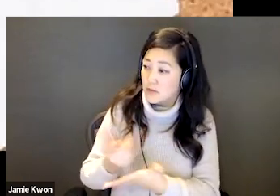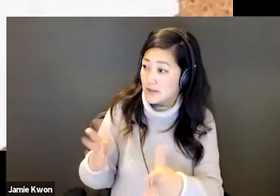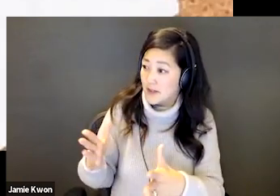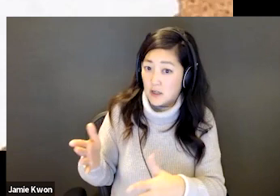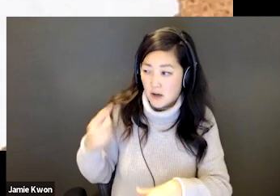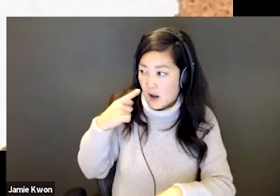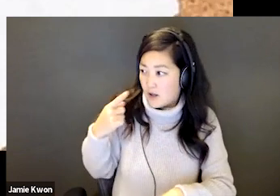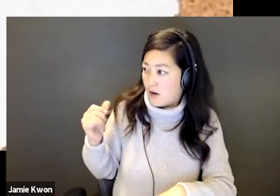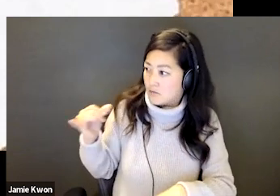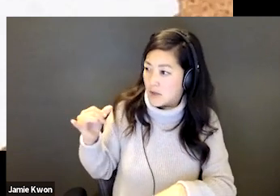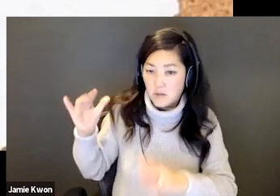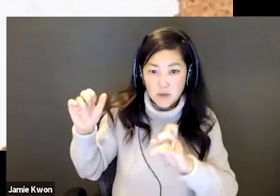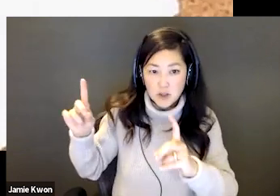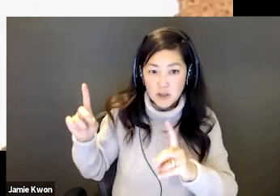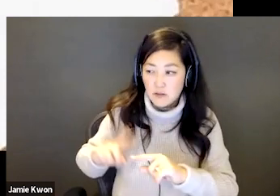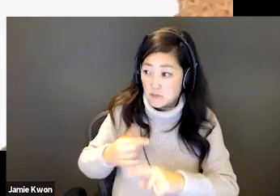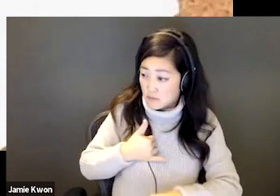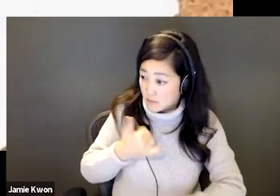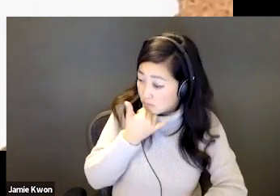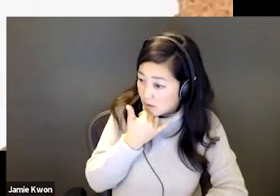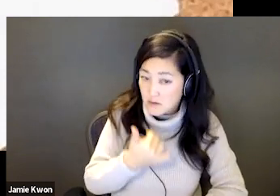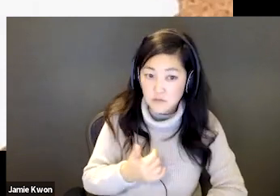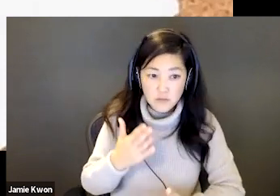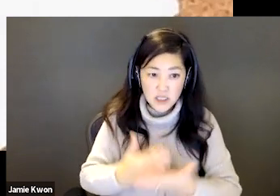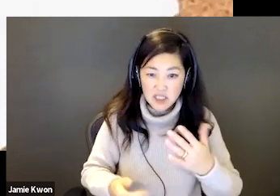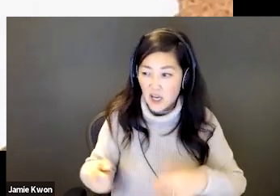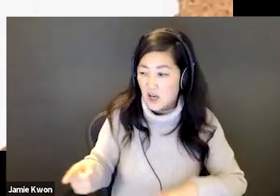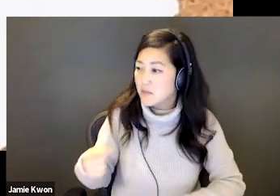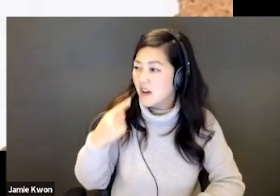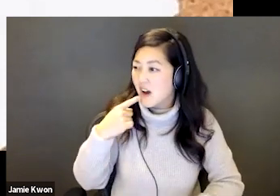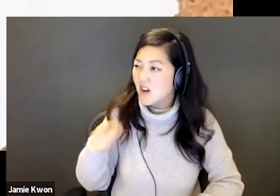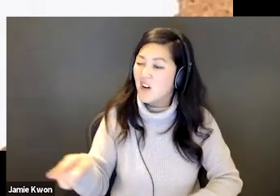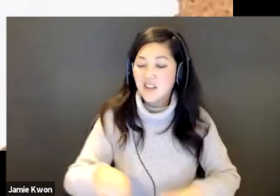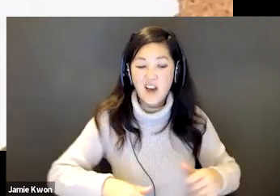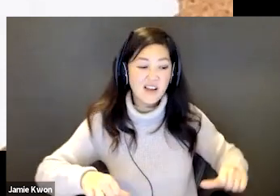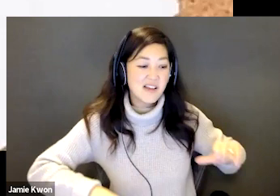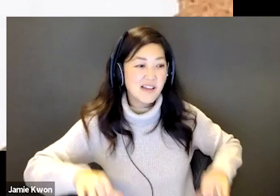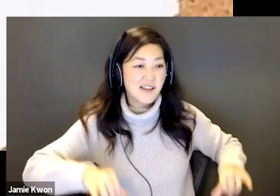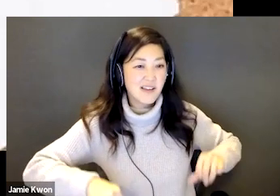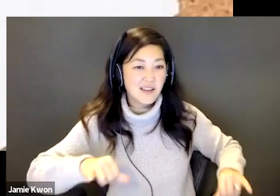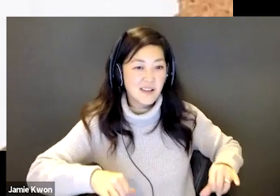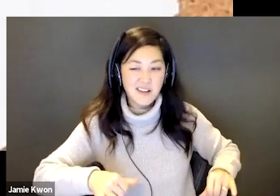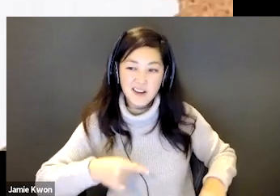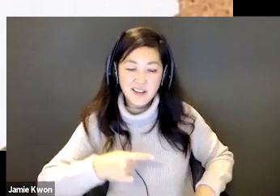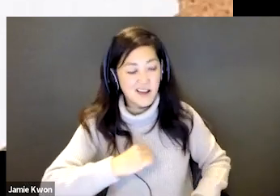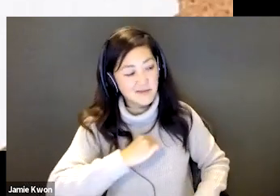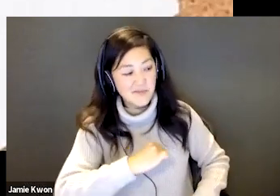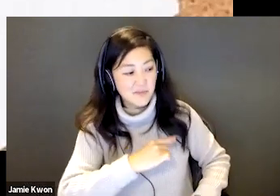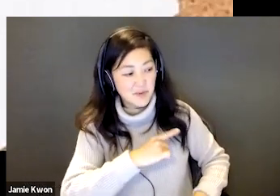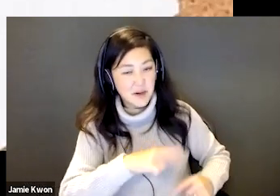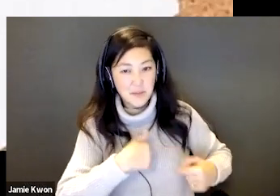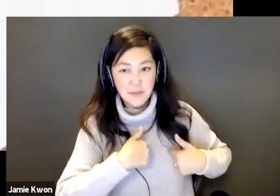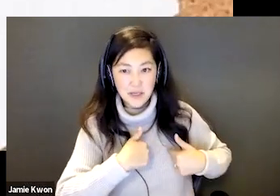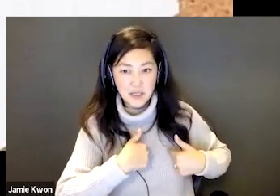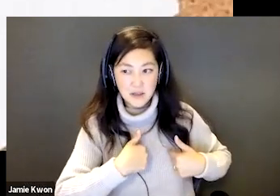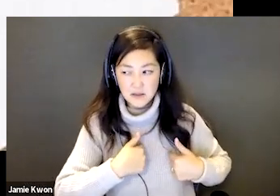but I was wrong. Some of them believed I was glorifying myself and grew resentful, and going to